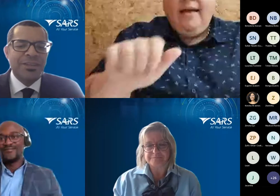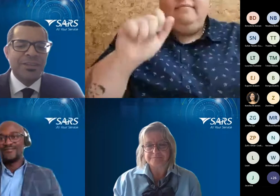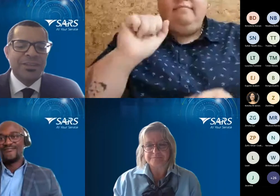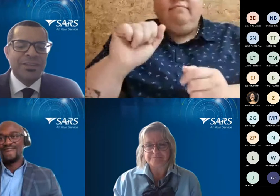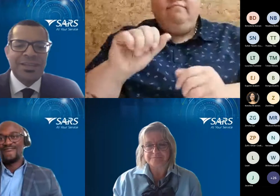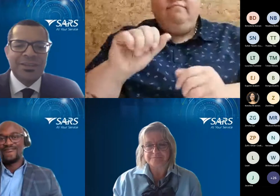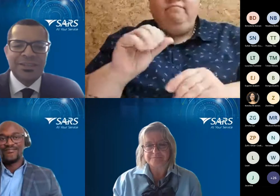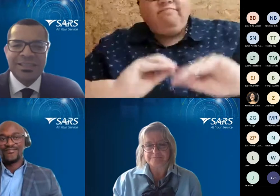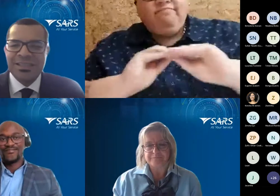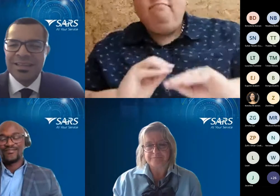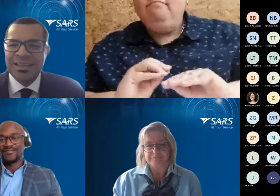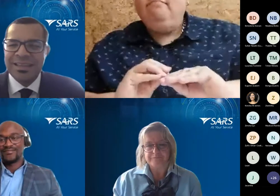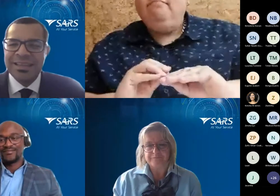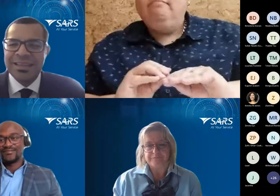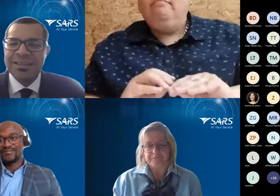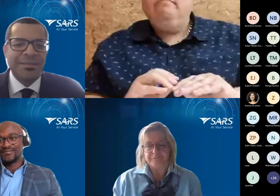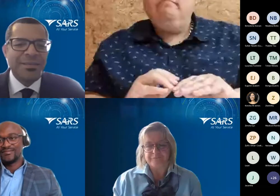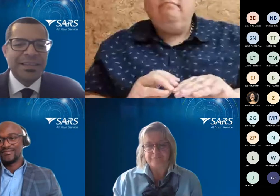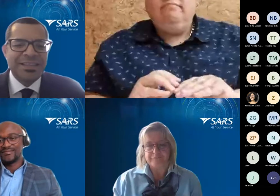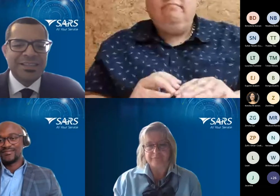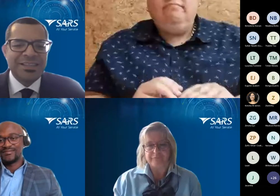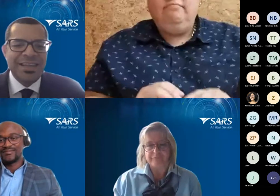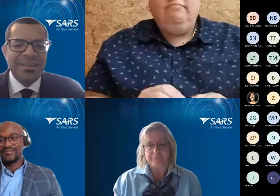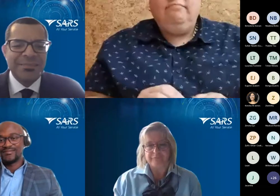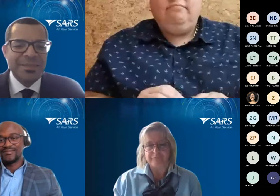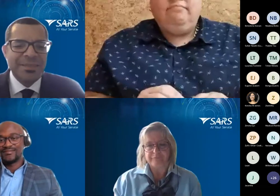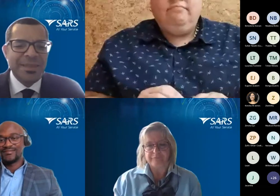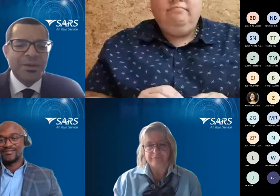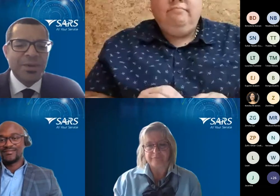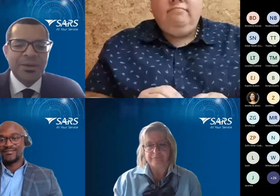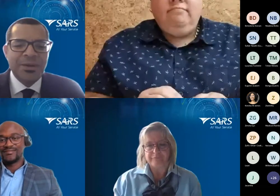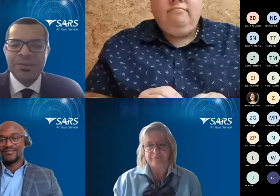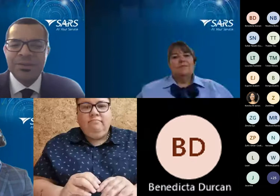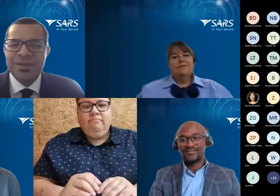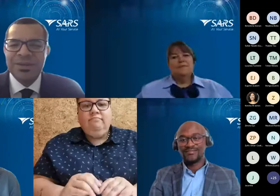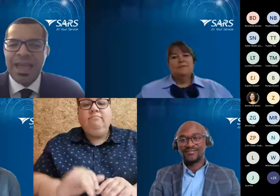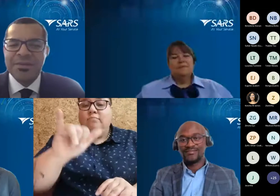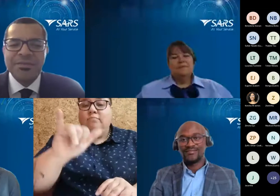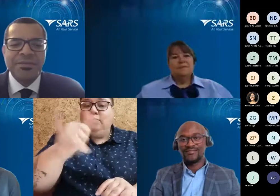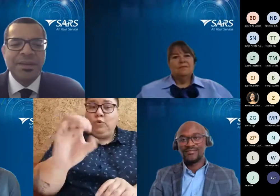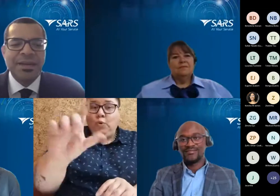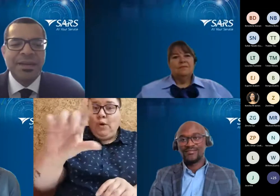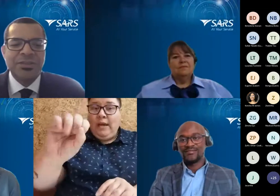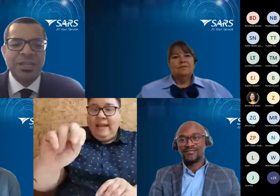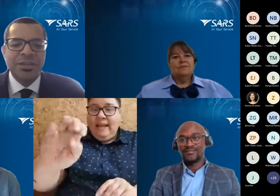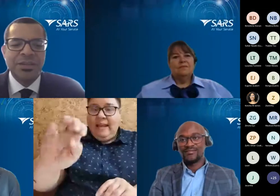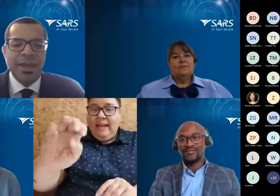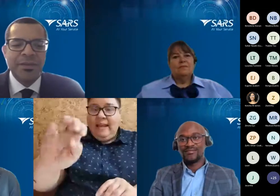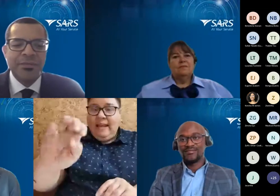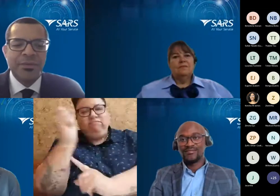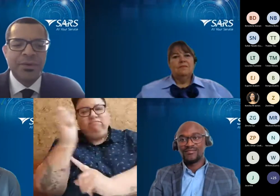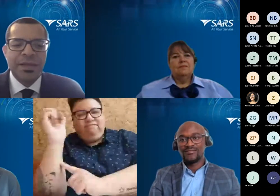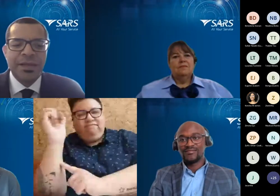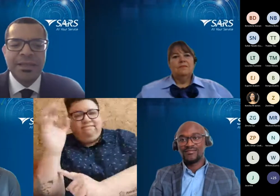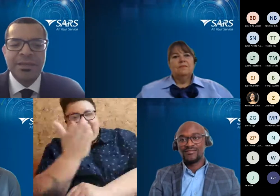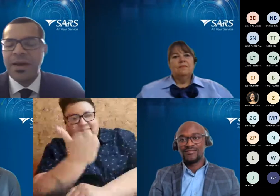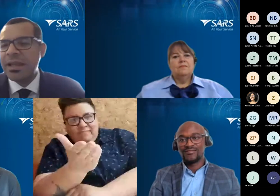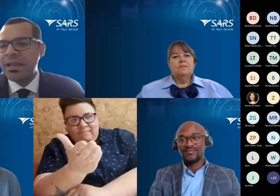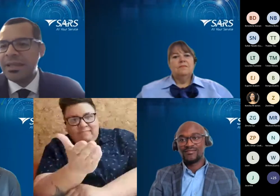Then we have Jolene. You've just met Jolene. We also have Eugene Joubert